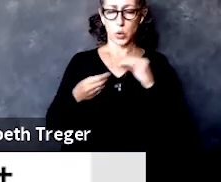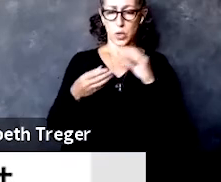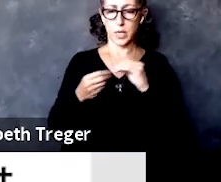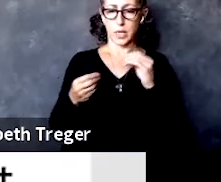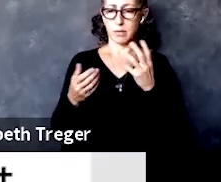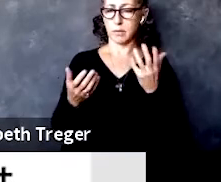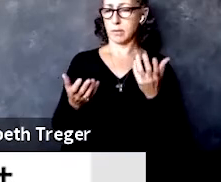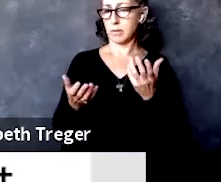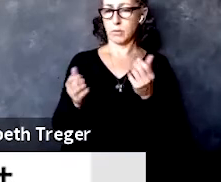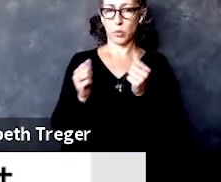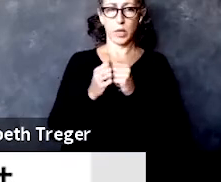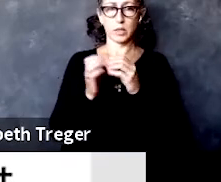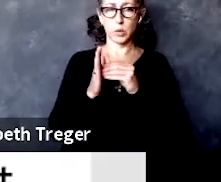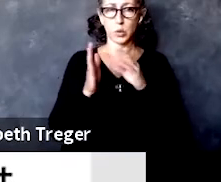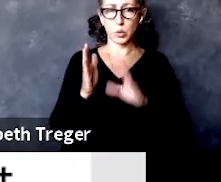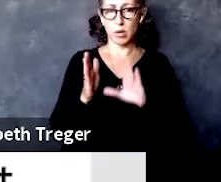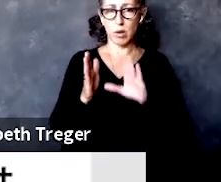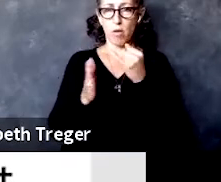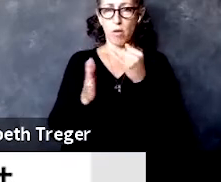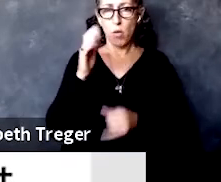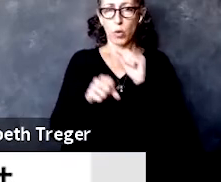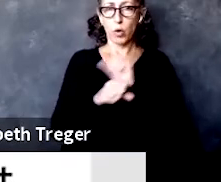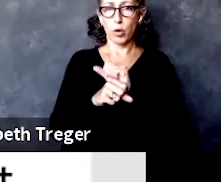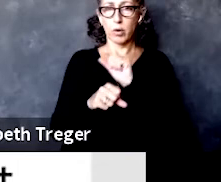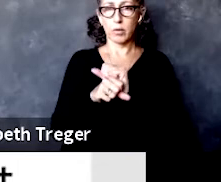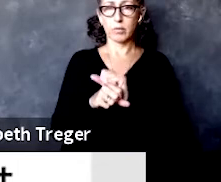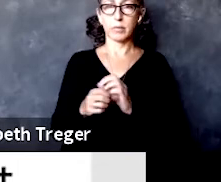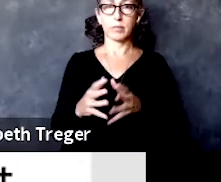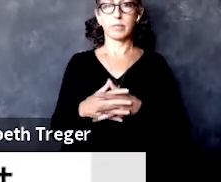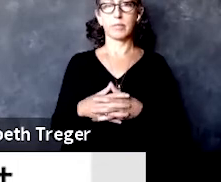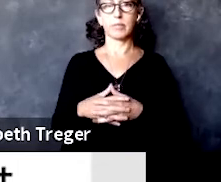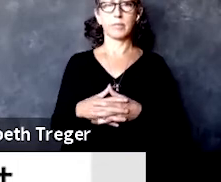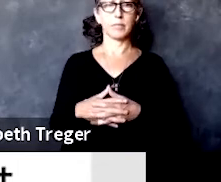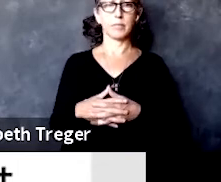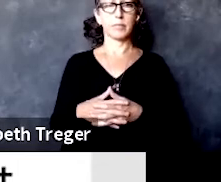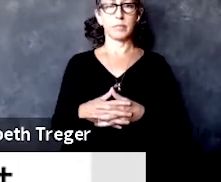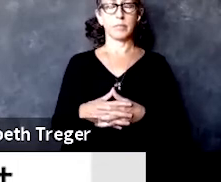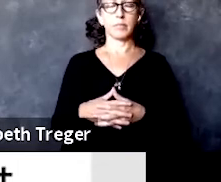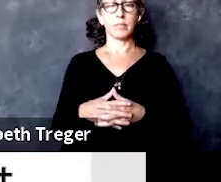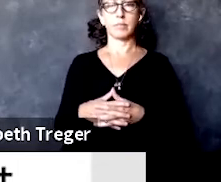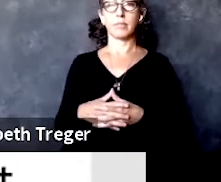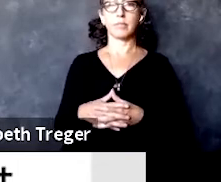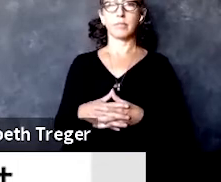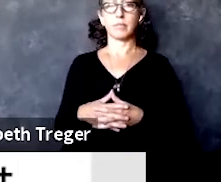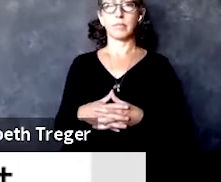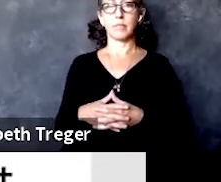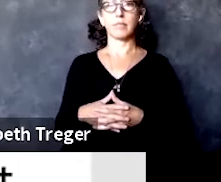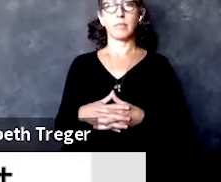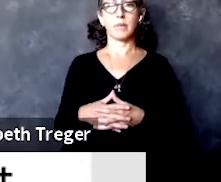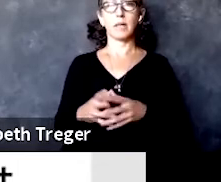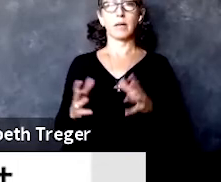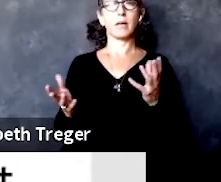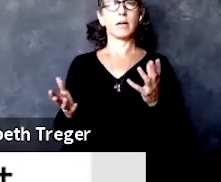and student artwork, and you can empower them to do it, and that's another session, do that. And be brief as possible